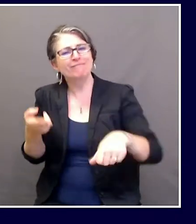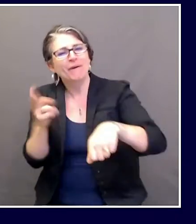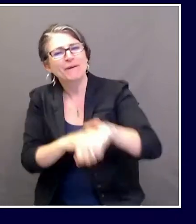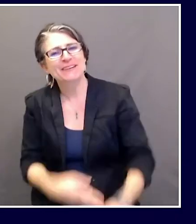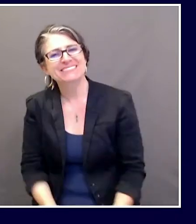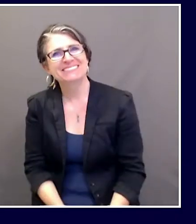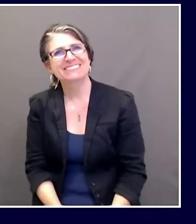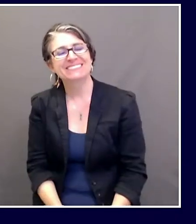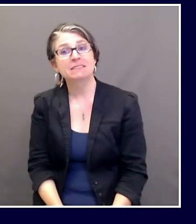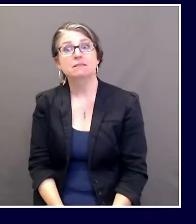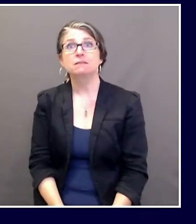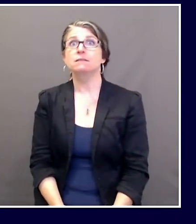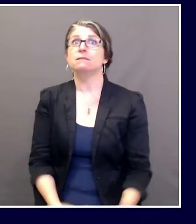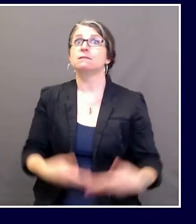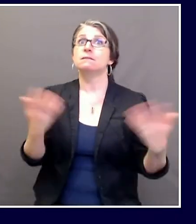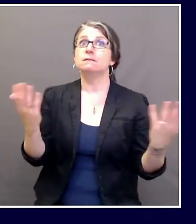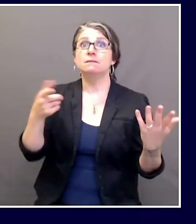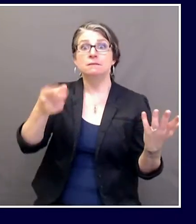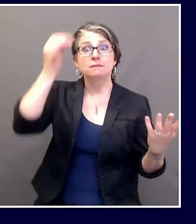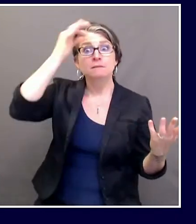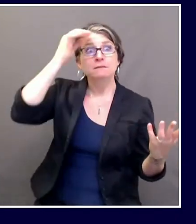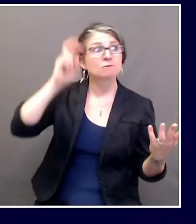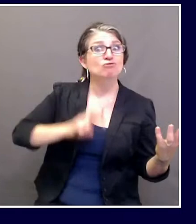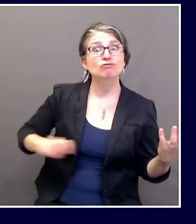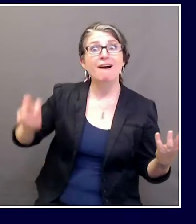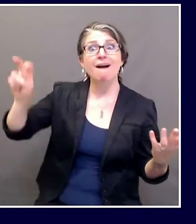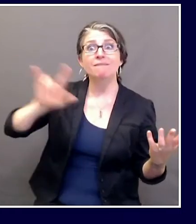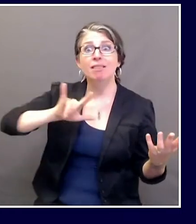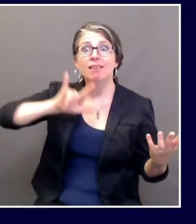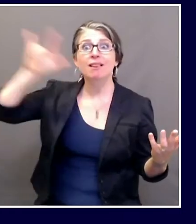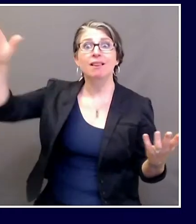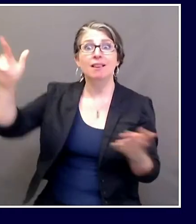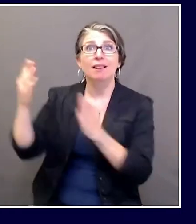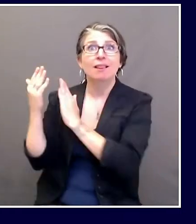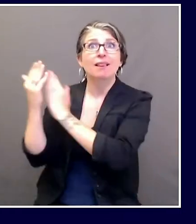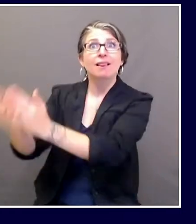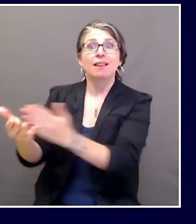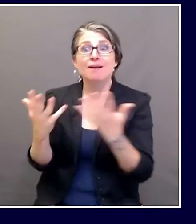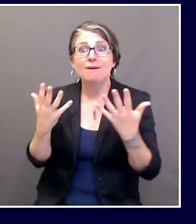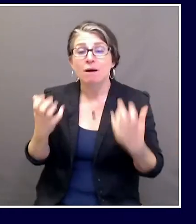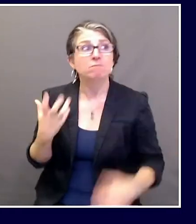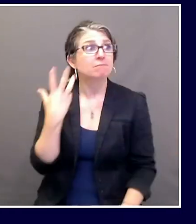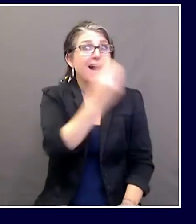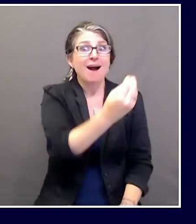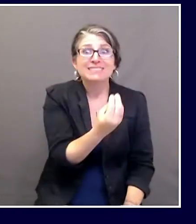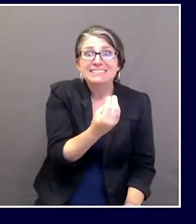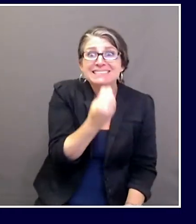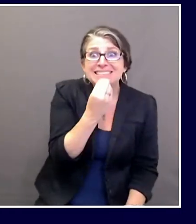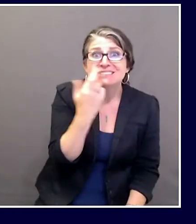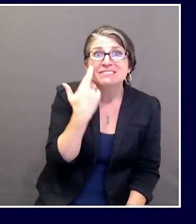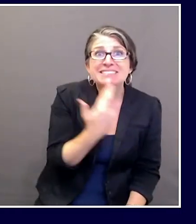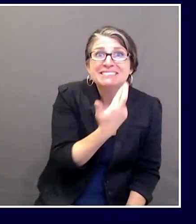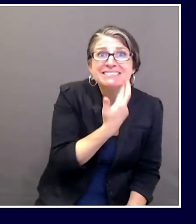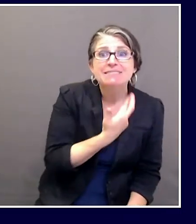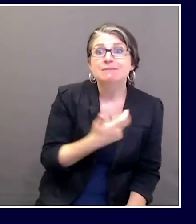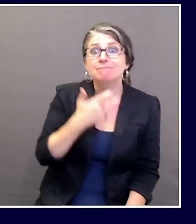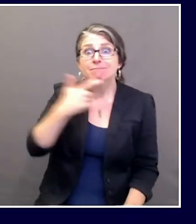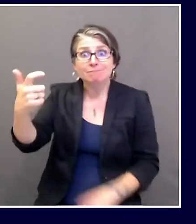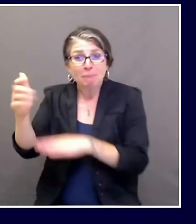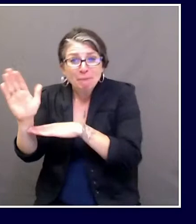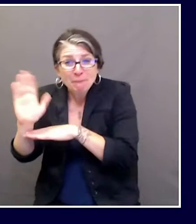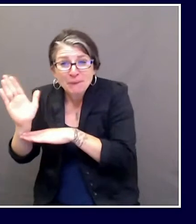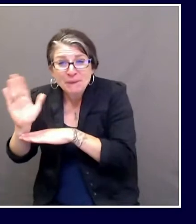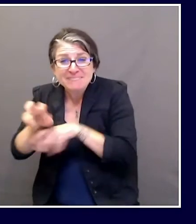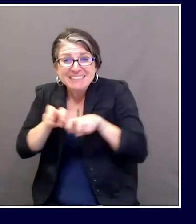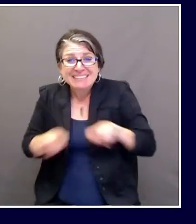plans, going out to eat, going to see a movie, a play, or a concert. For many